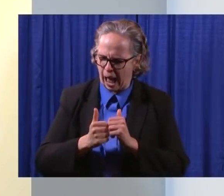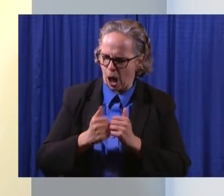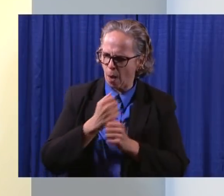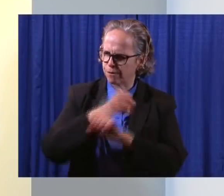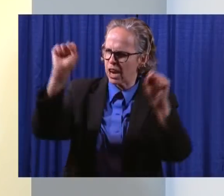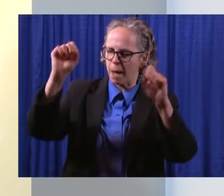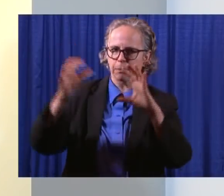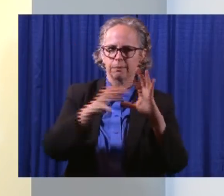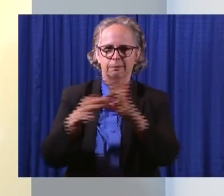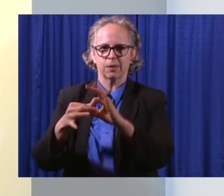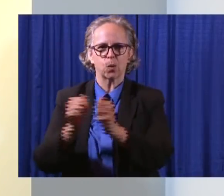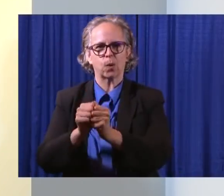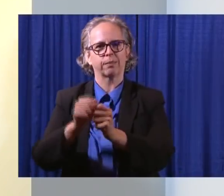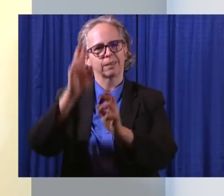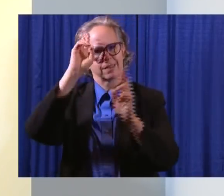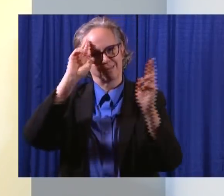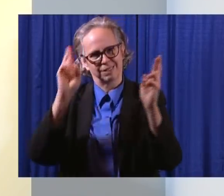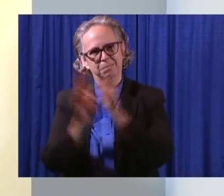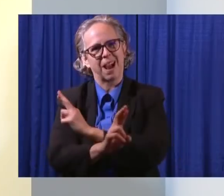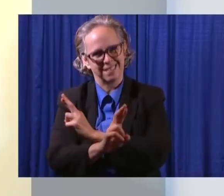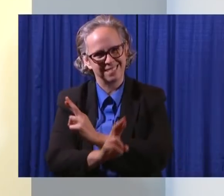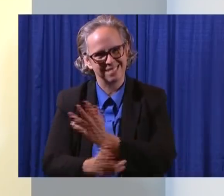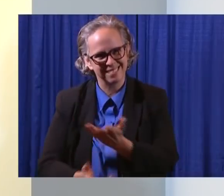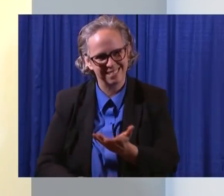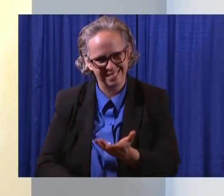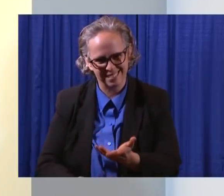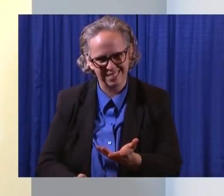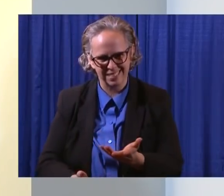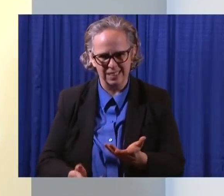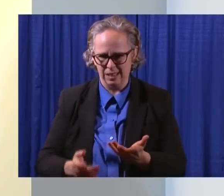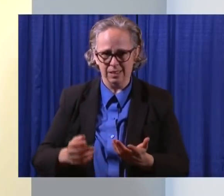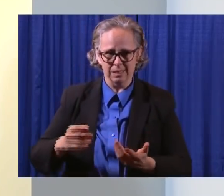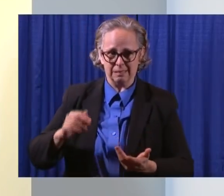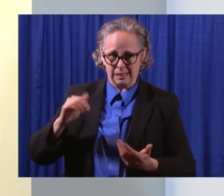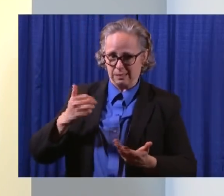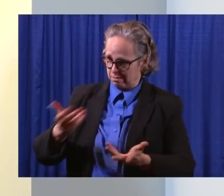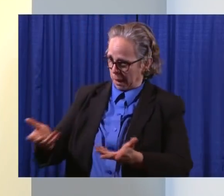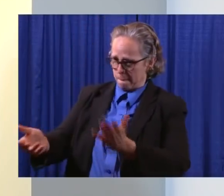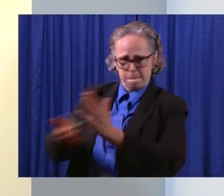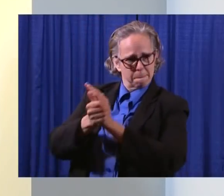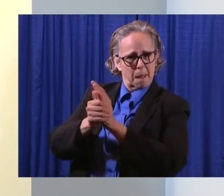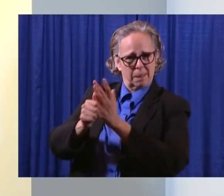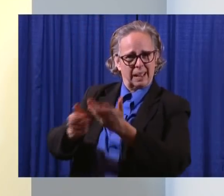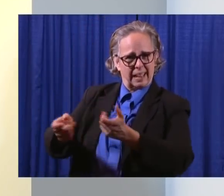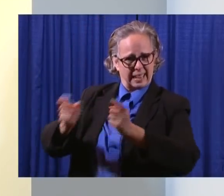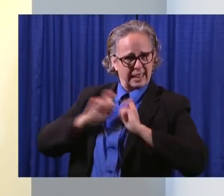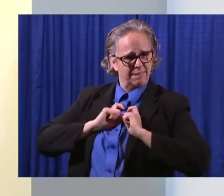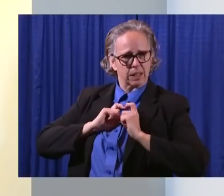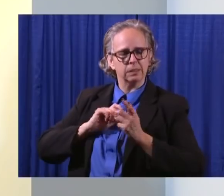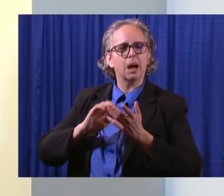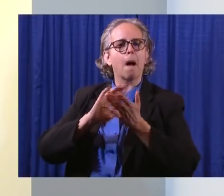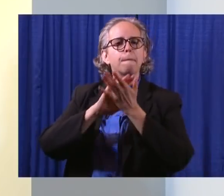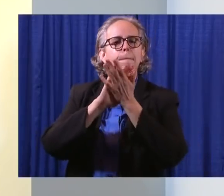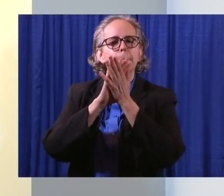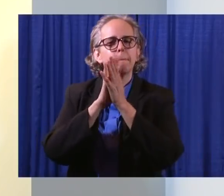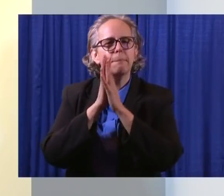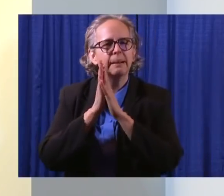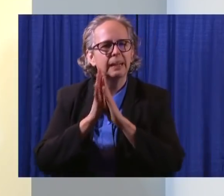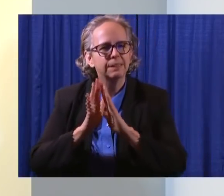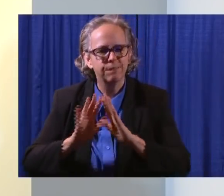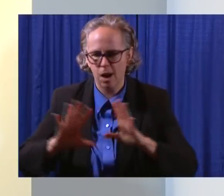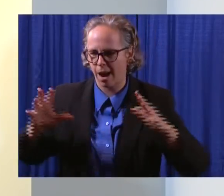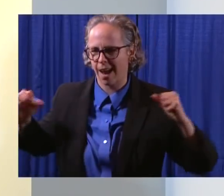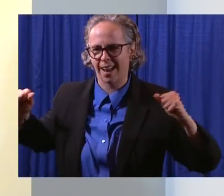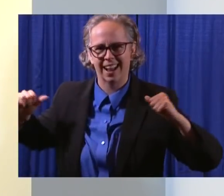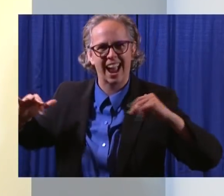to peaceably assemble, and I emphasize that word peaceably. The protest, we want them to be heard